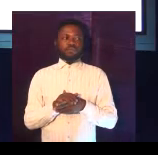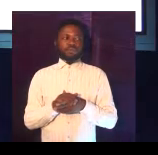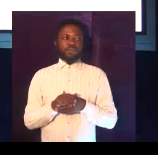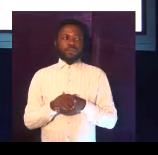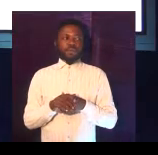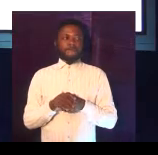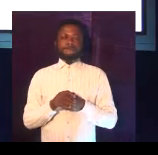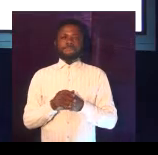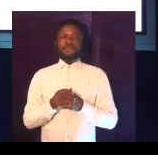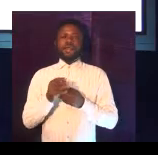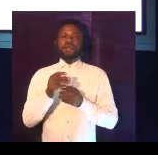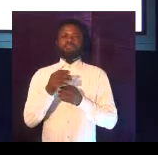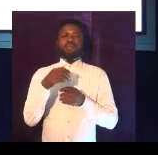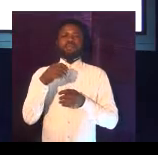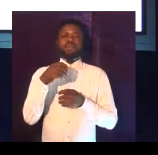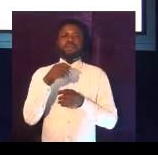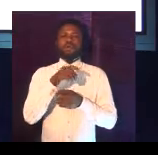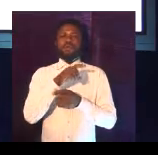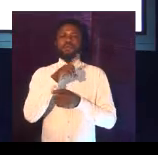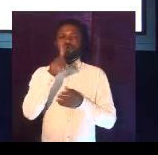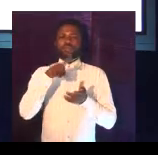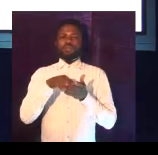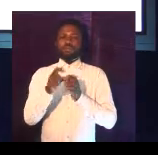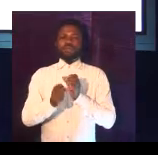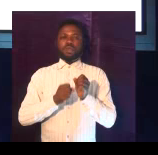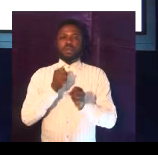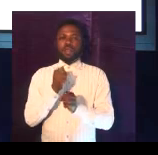Followed by millennium.